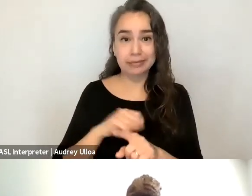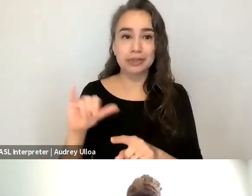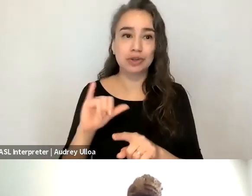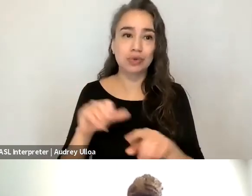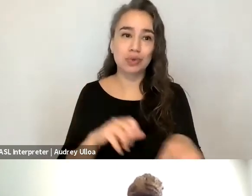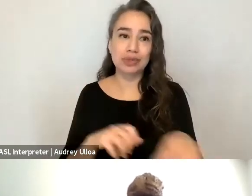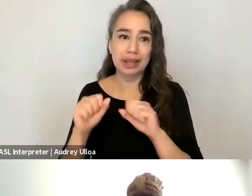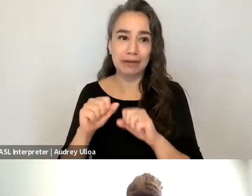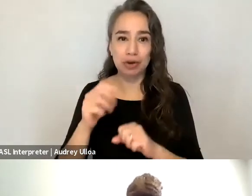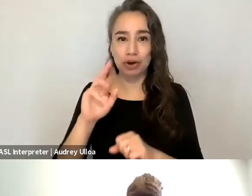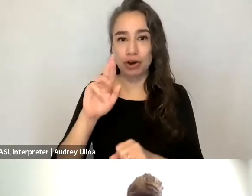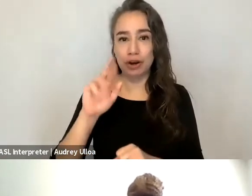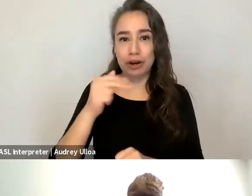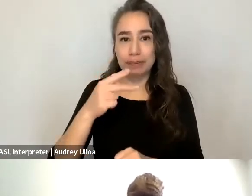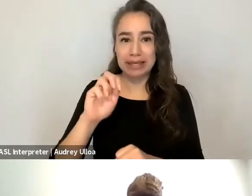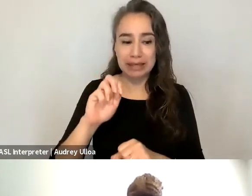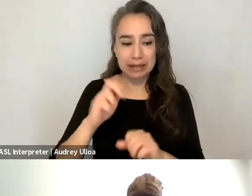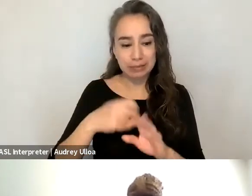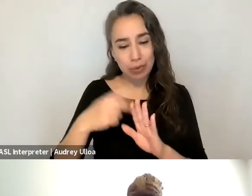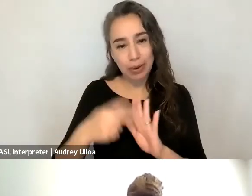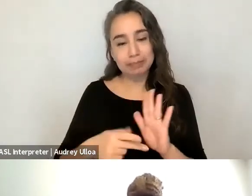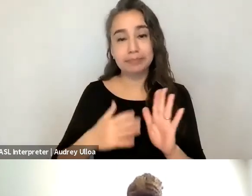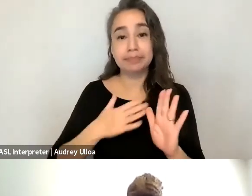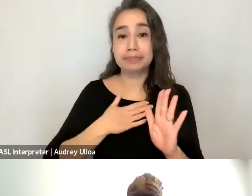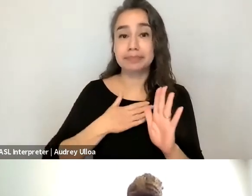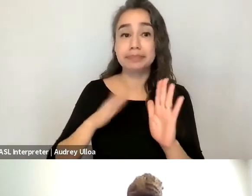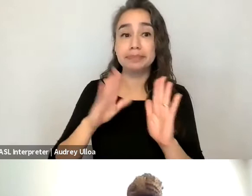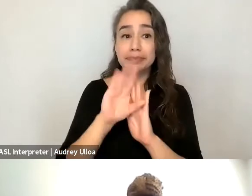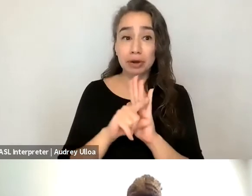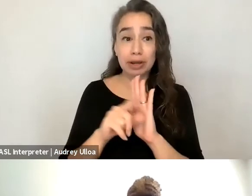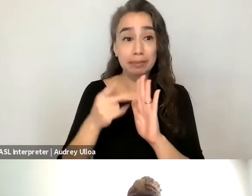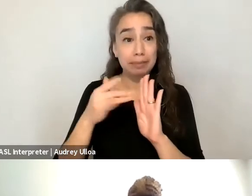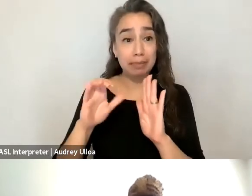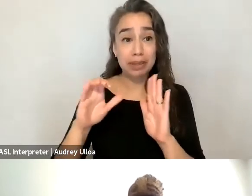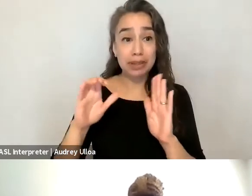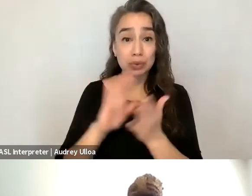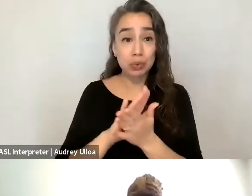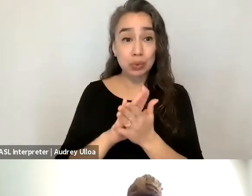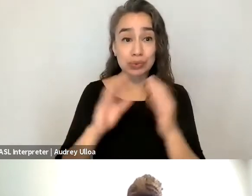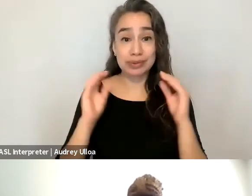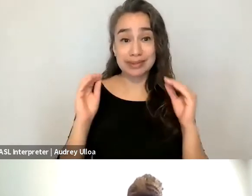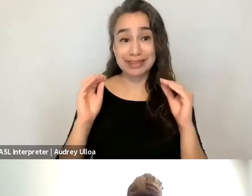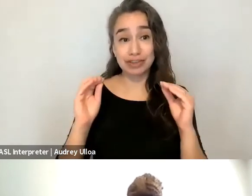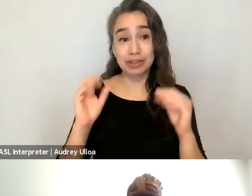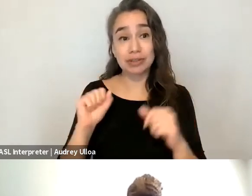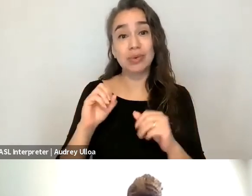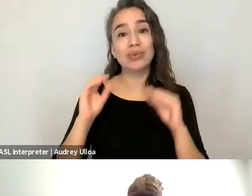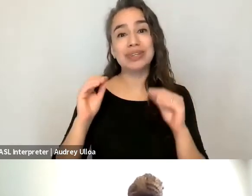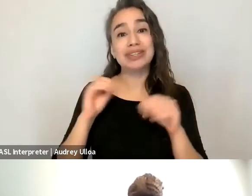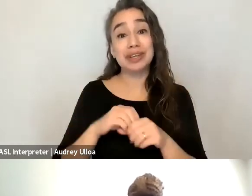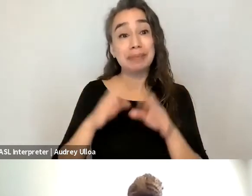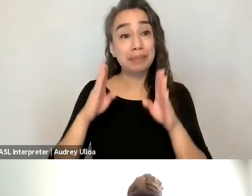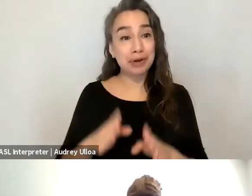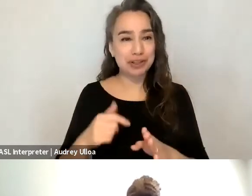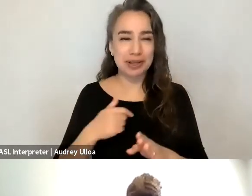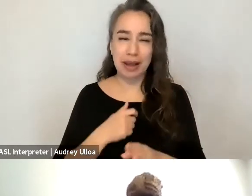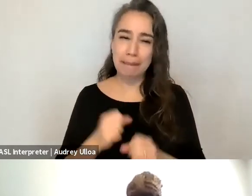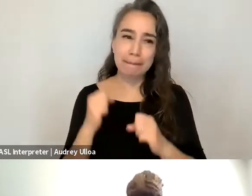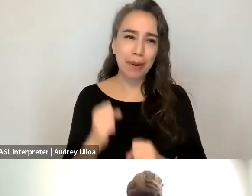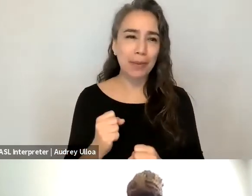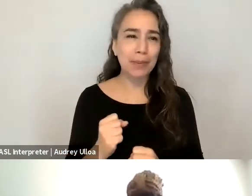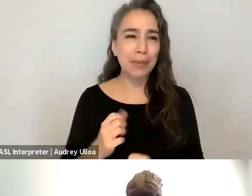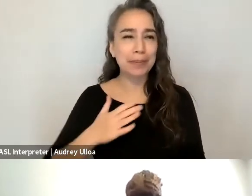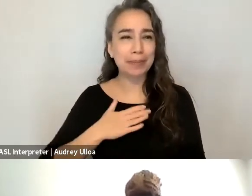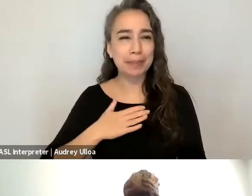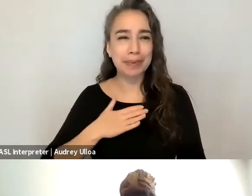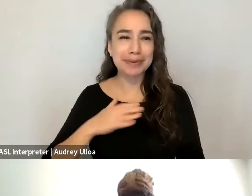program. And my background is in public school teaching. So teaching in person is my style, my jam. And so I